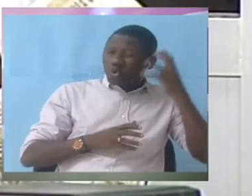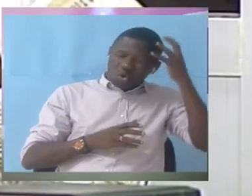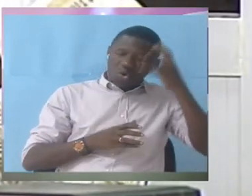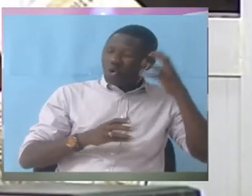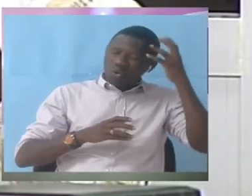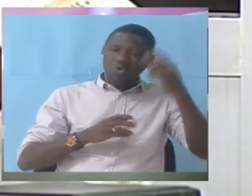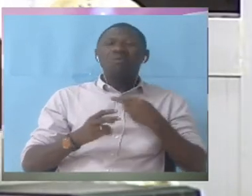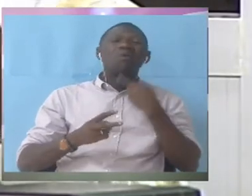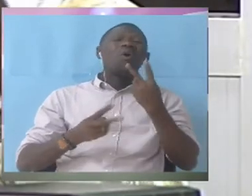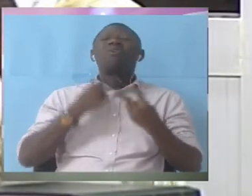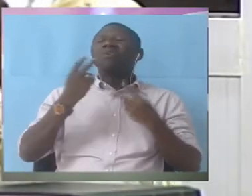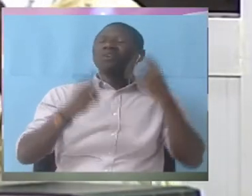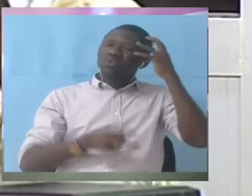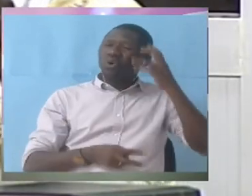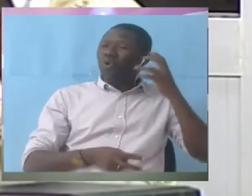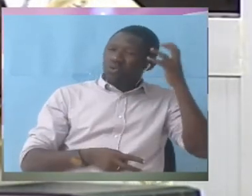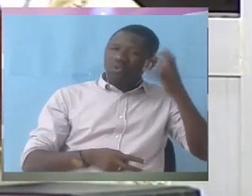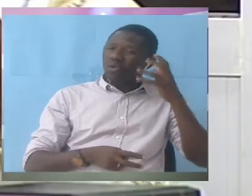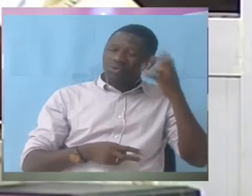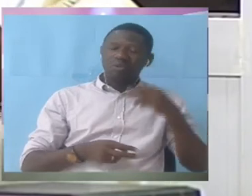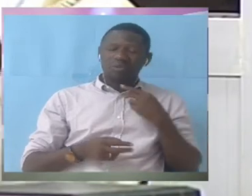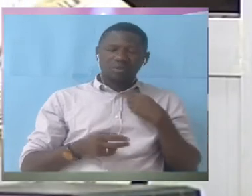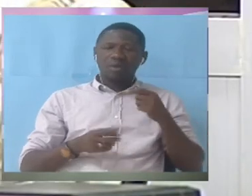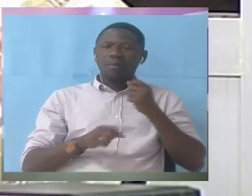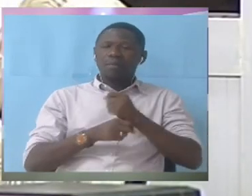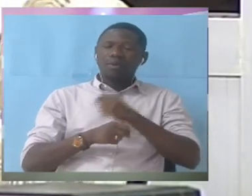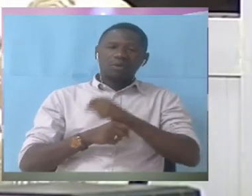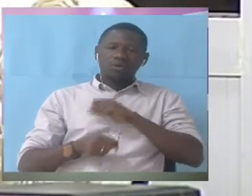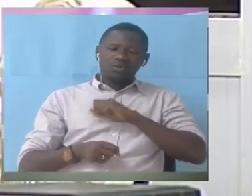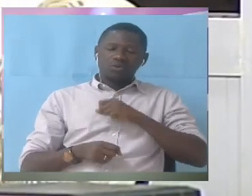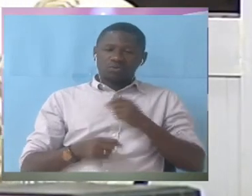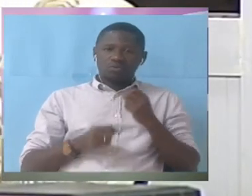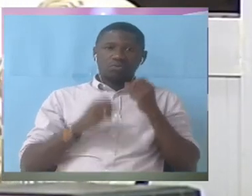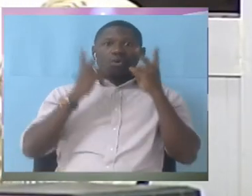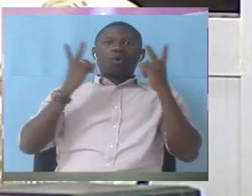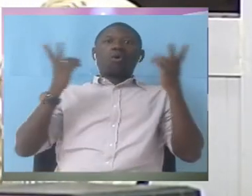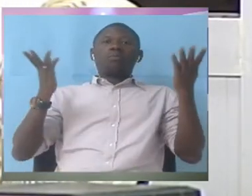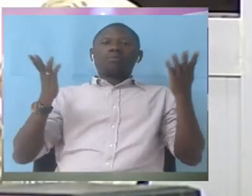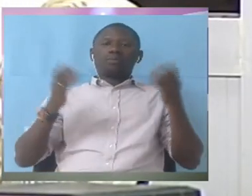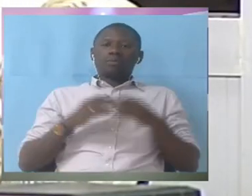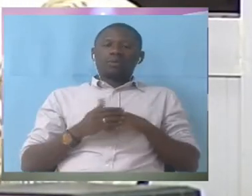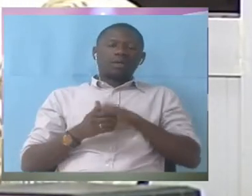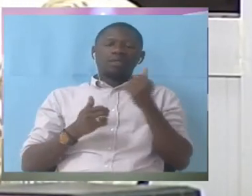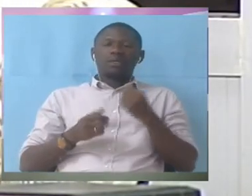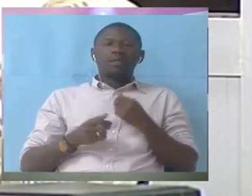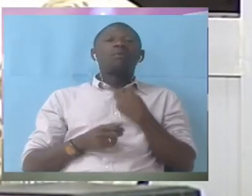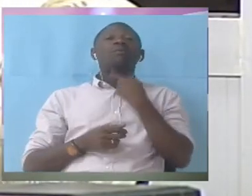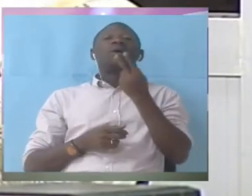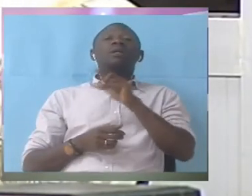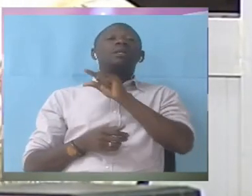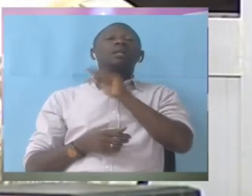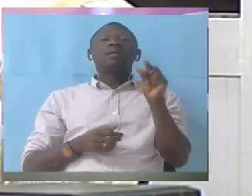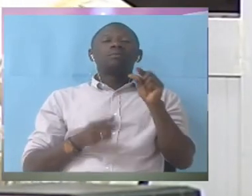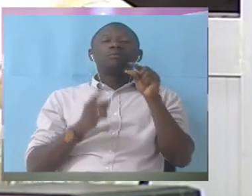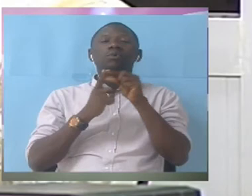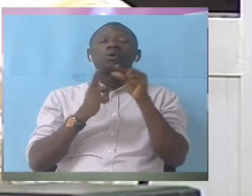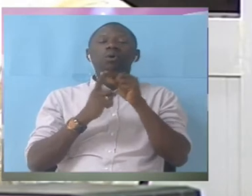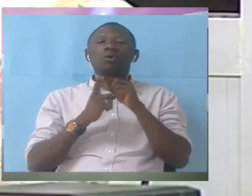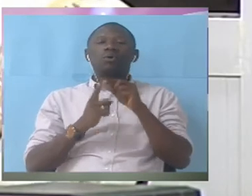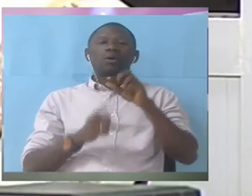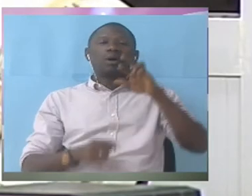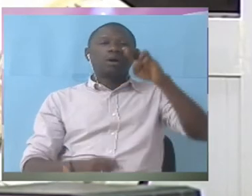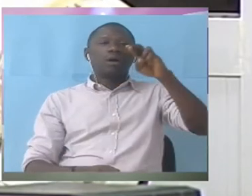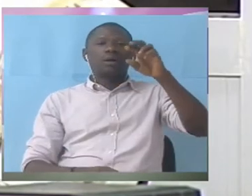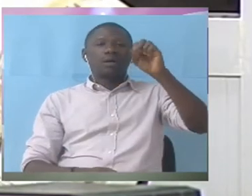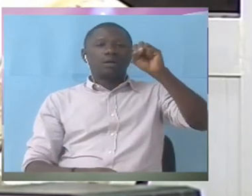And the wailing of RSM Jeng. Because that was how we knew